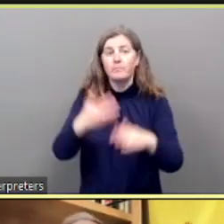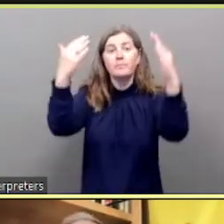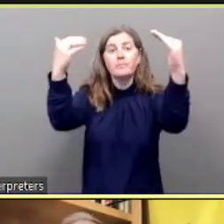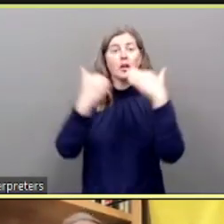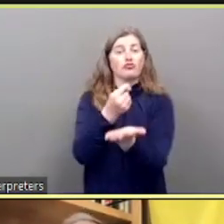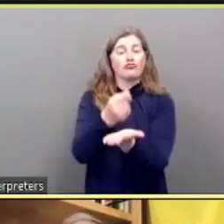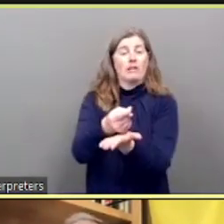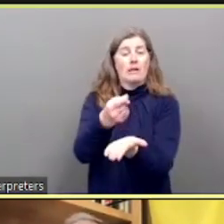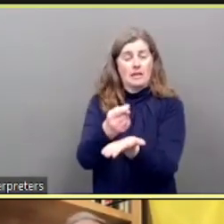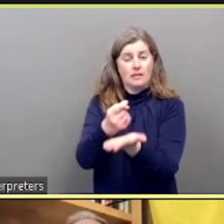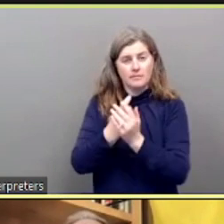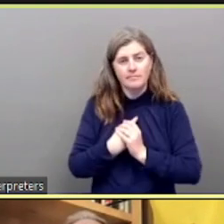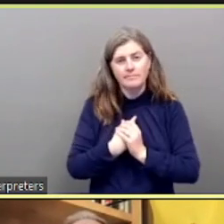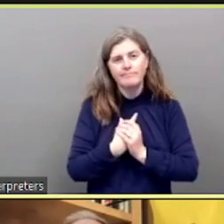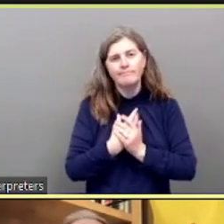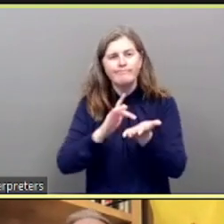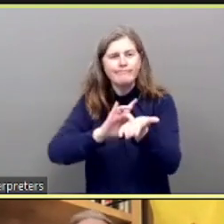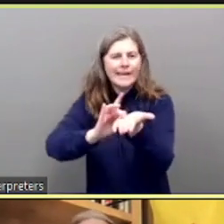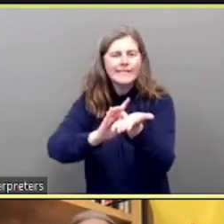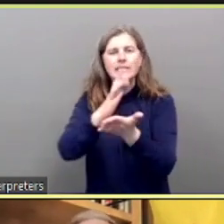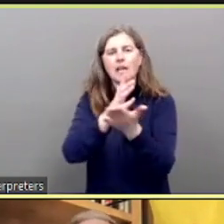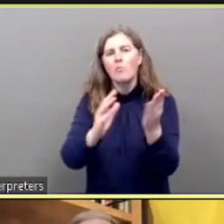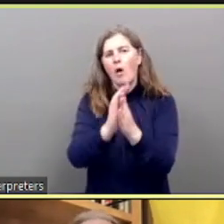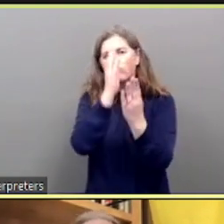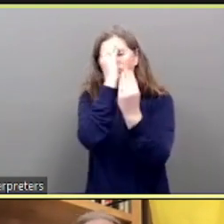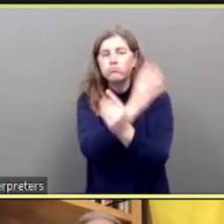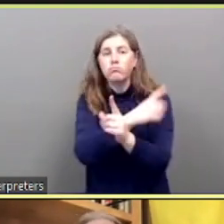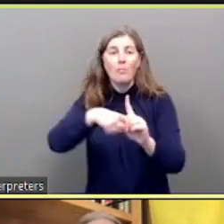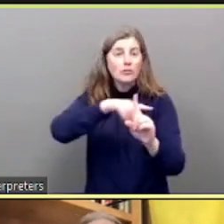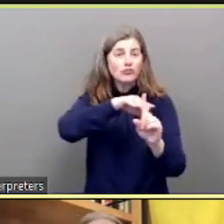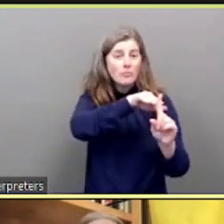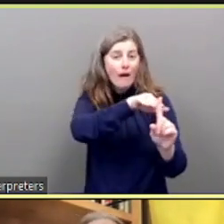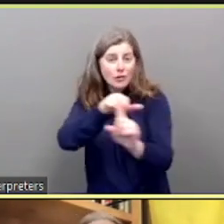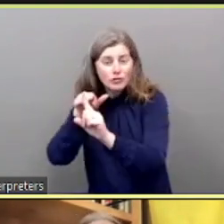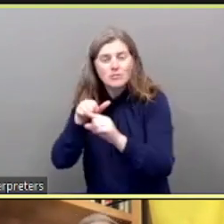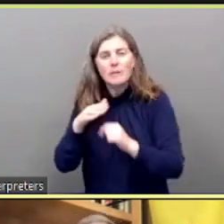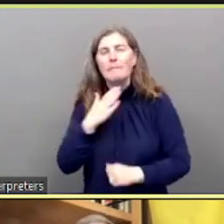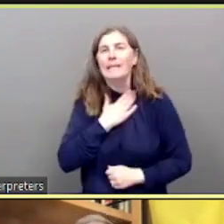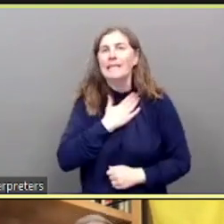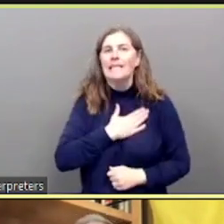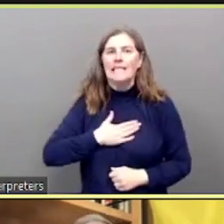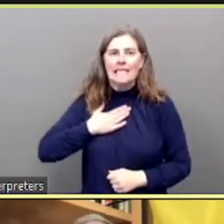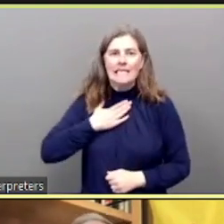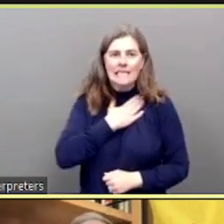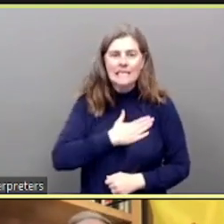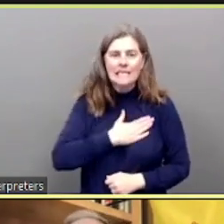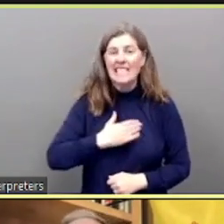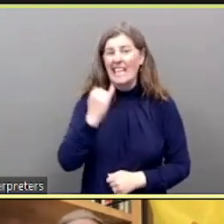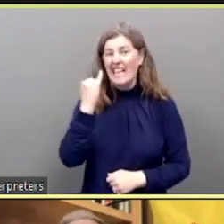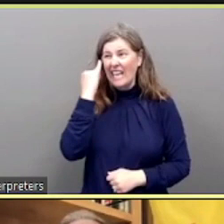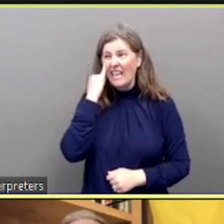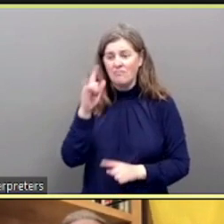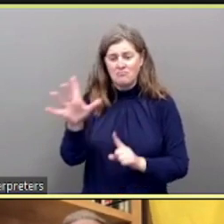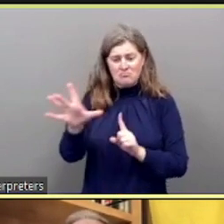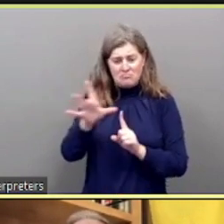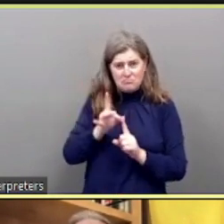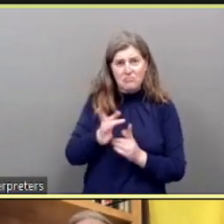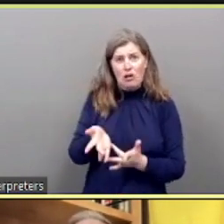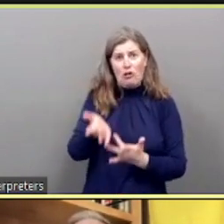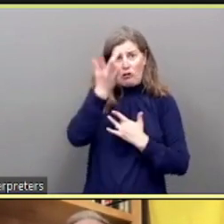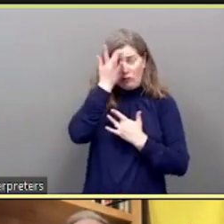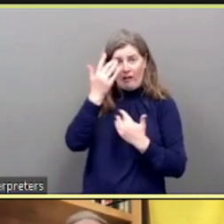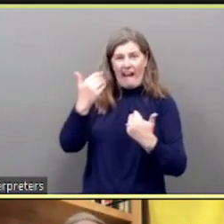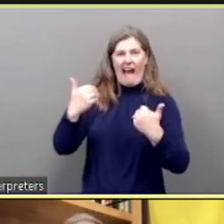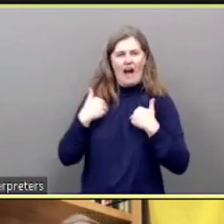Treatments, just some updated information and a reminder, please, if you are COVID positive, let's go to the